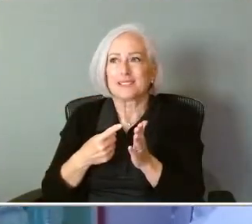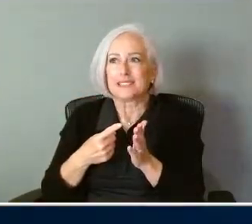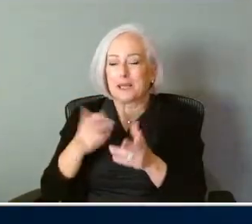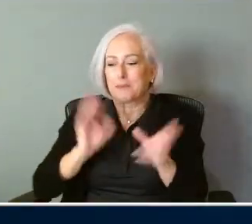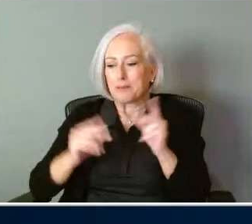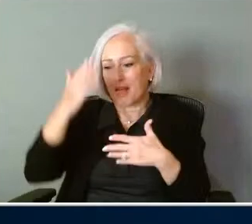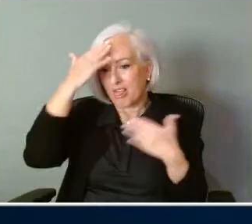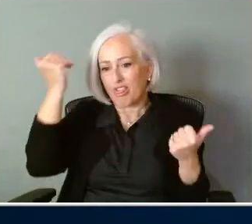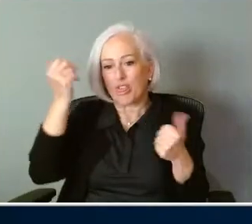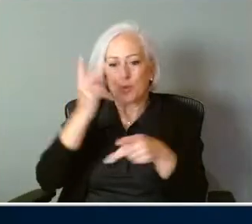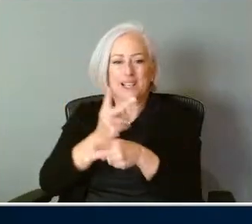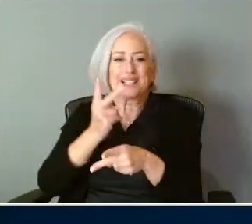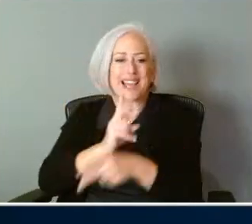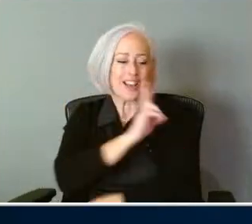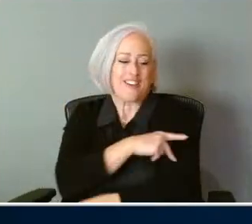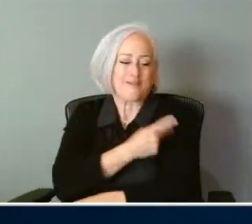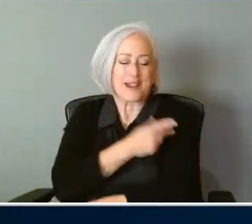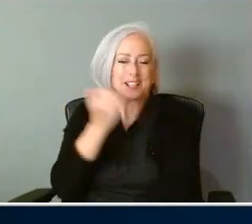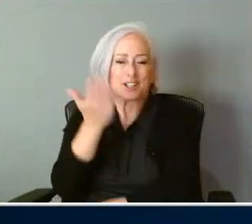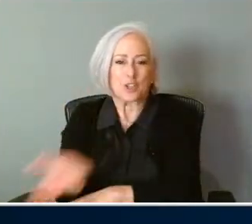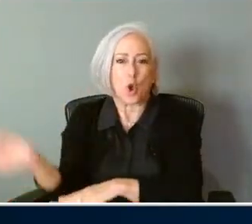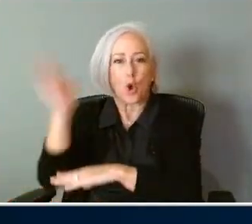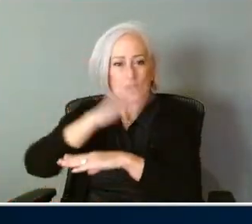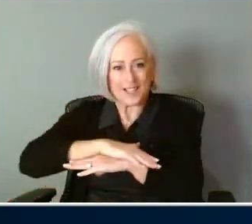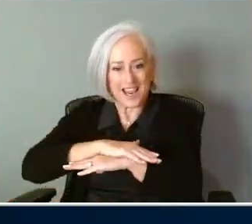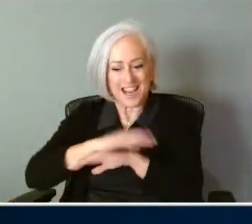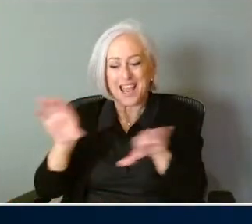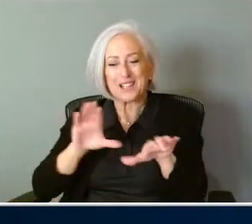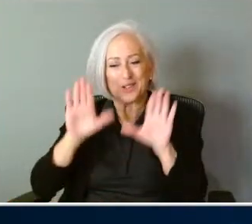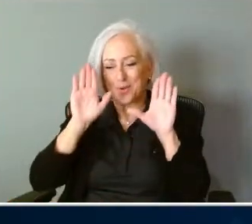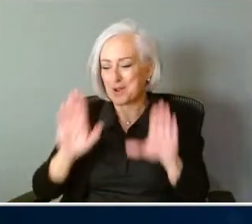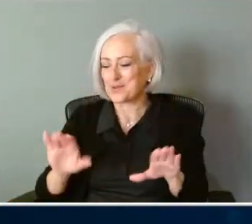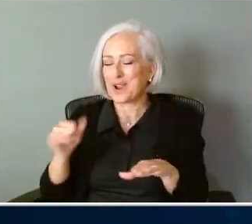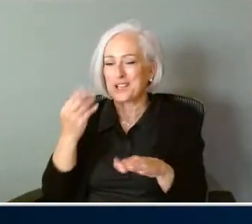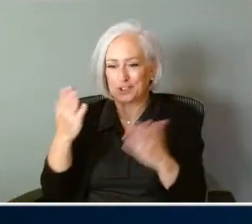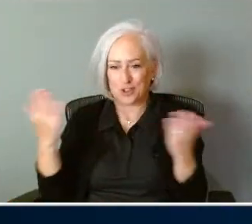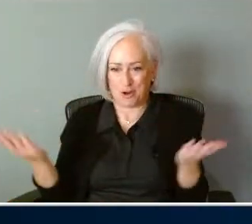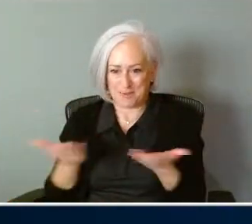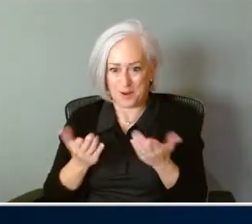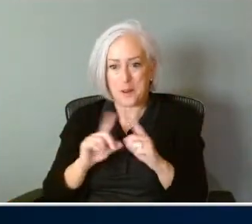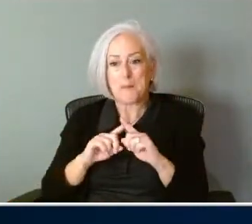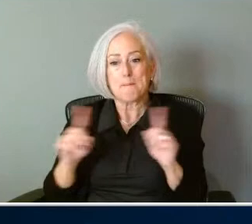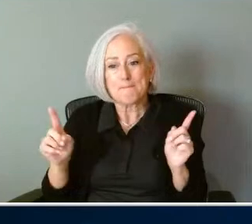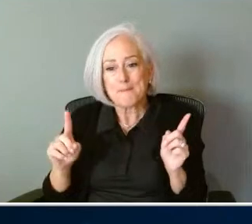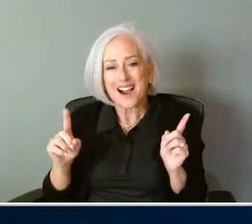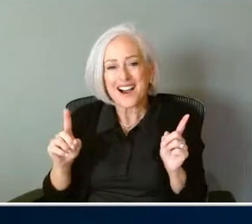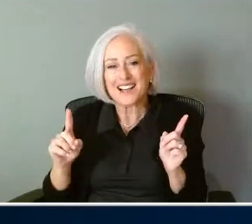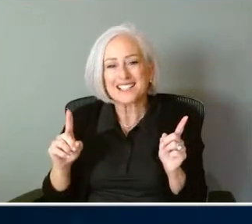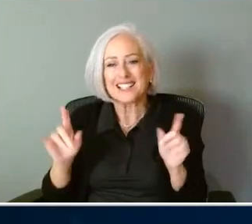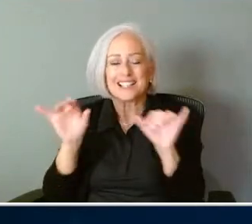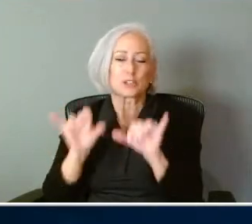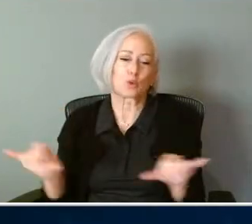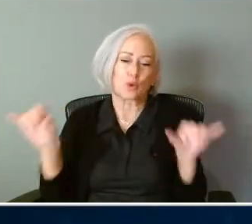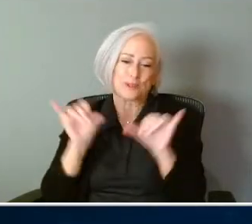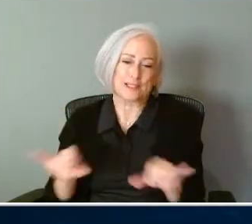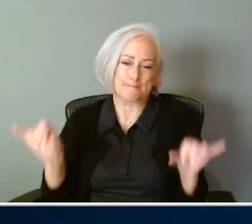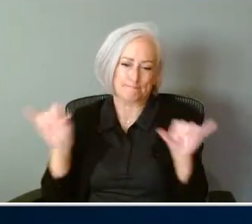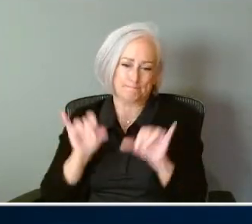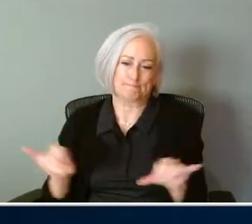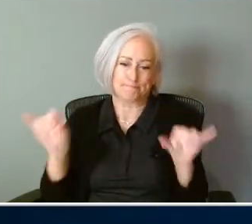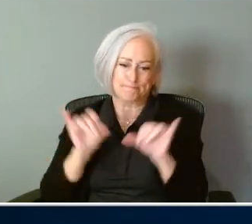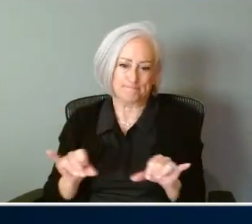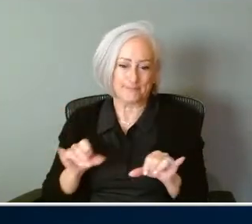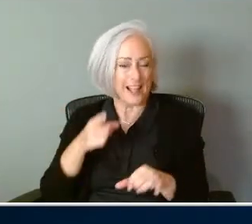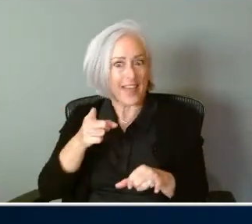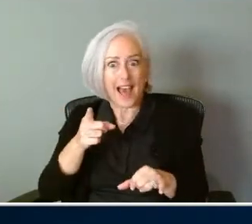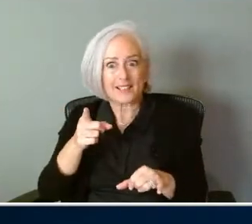we do a good job of that here. But we kind of almost make that routine, and so this isn't routine,